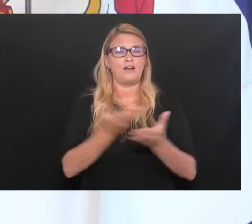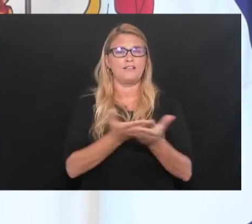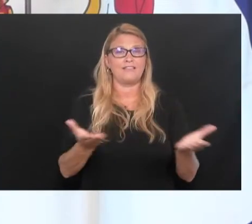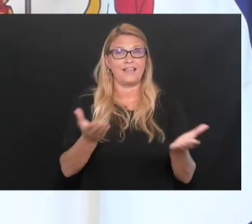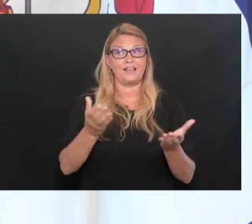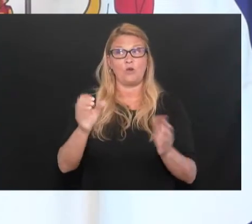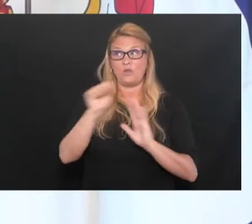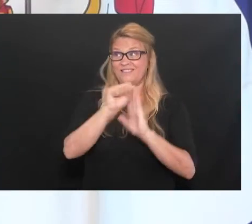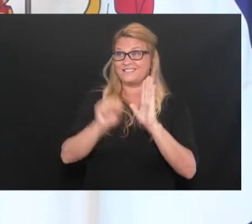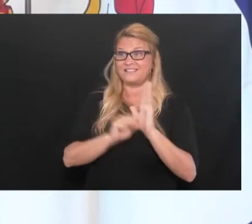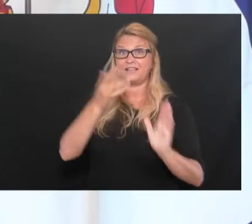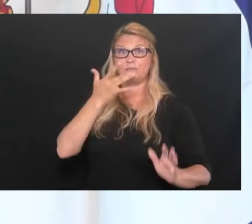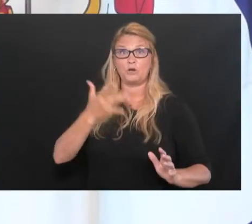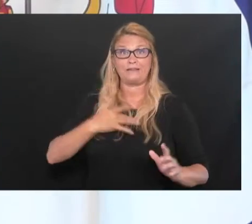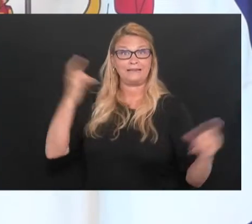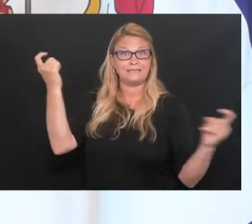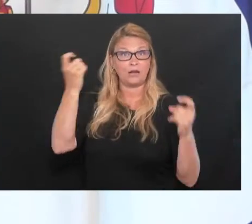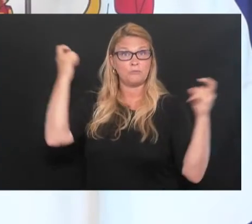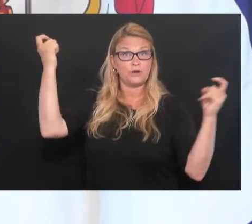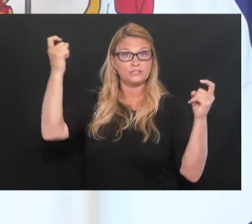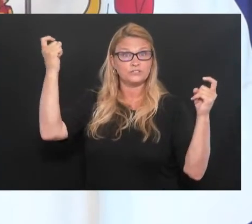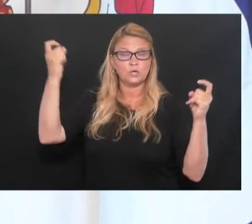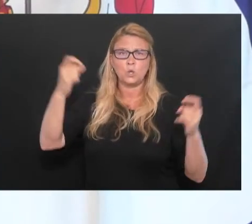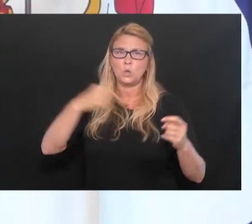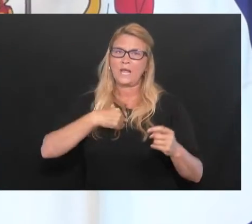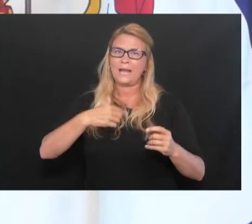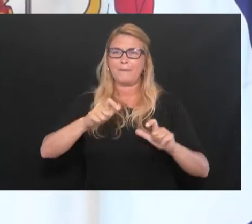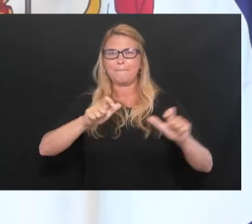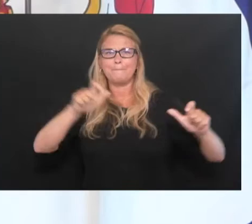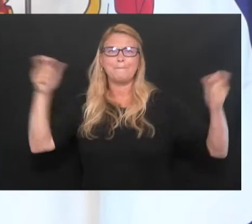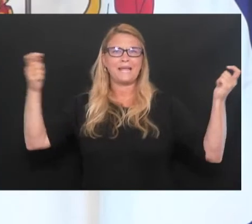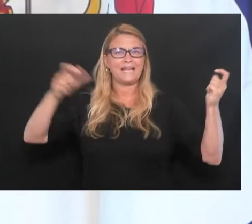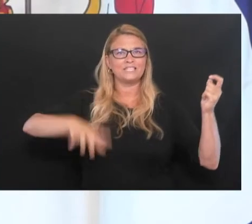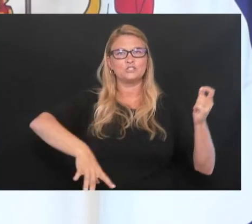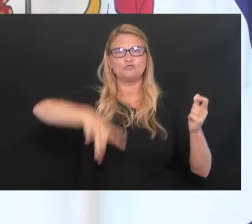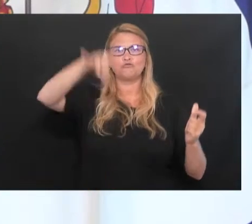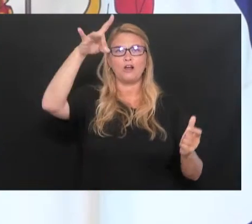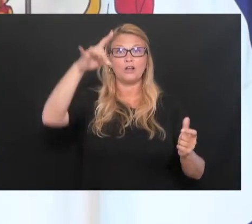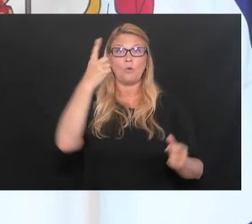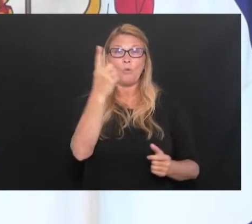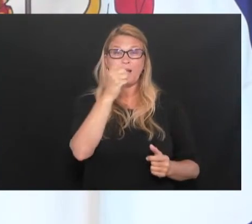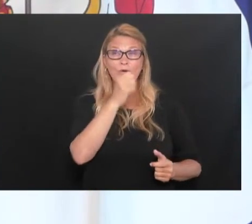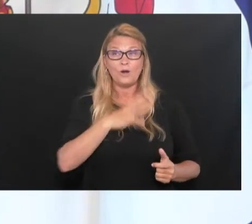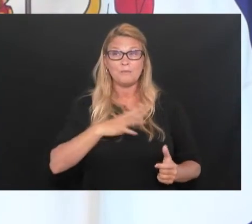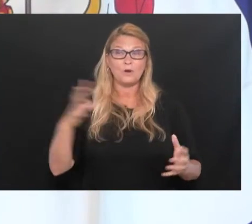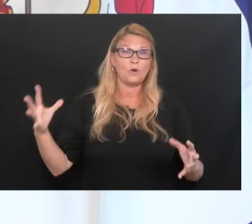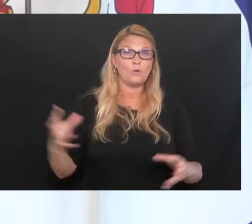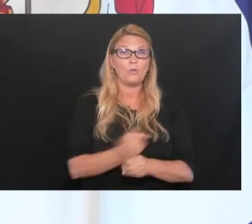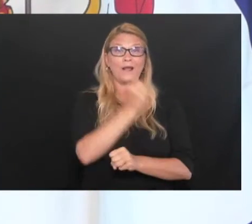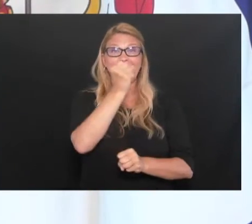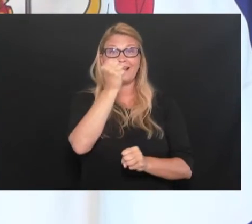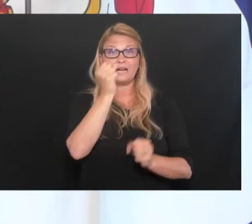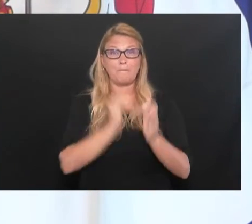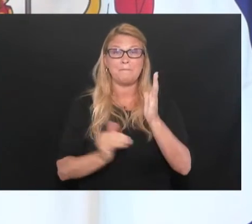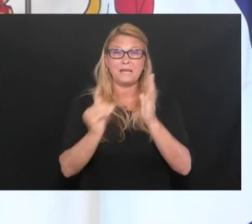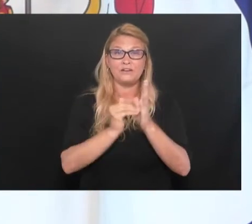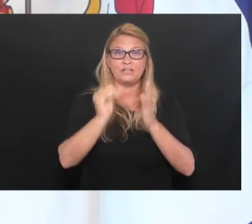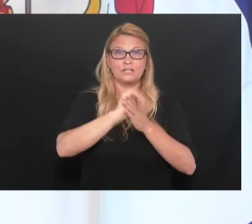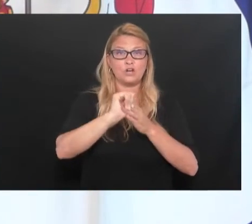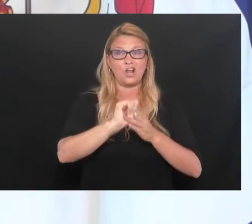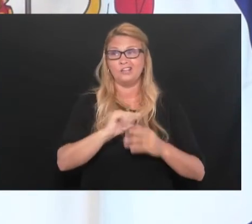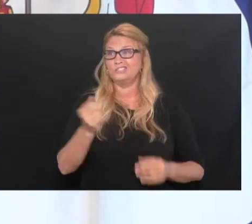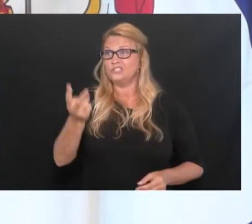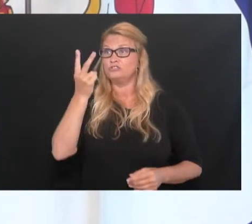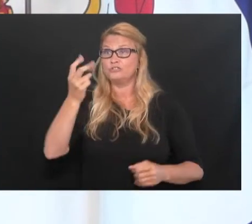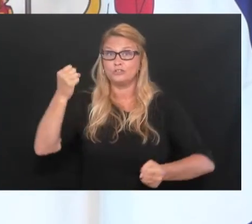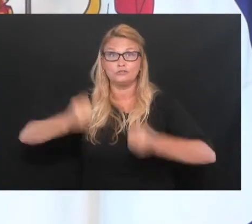the other day. And we had a great big drawing, and there was a lady that won $1 million. There's a couple of beautiful trucks that got